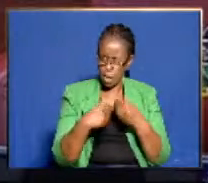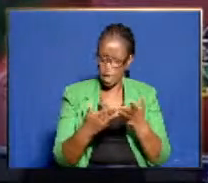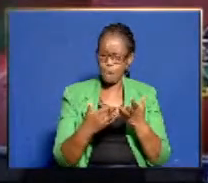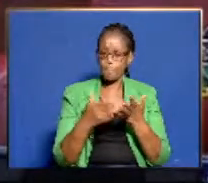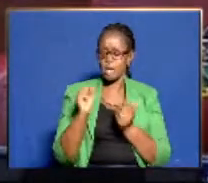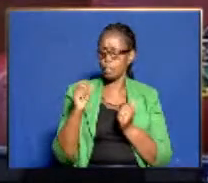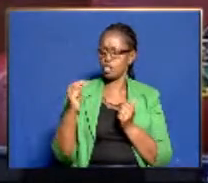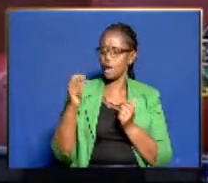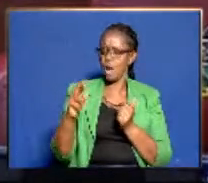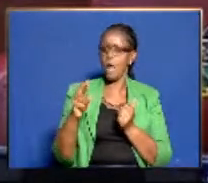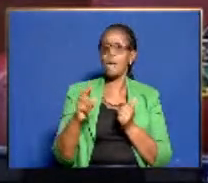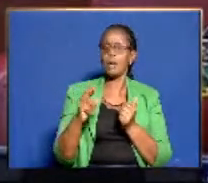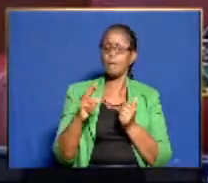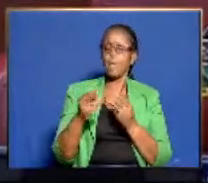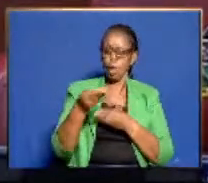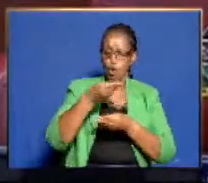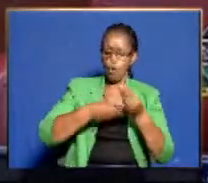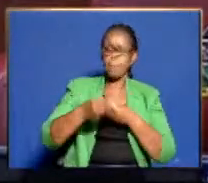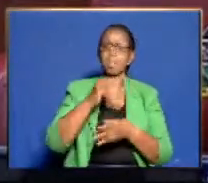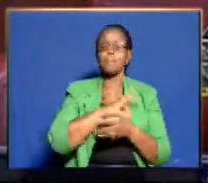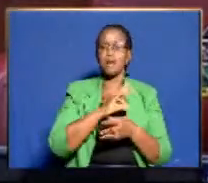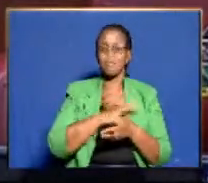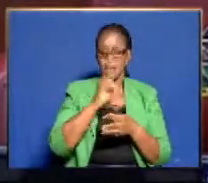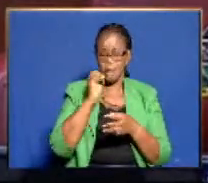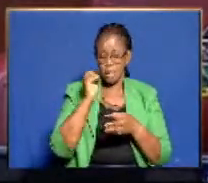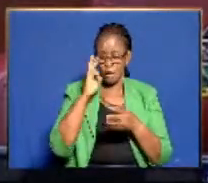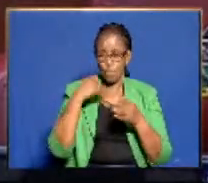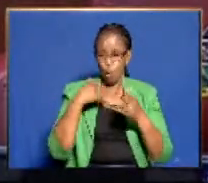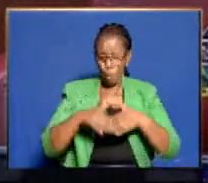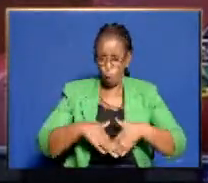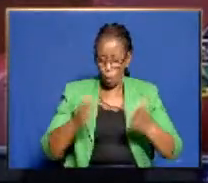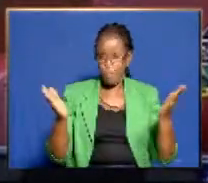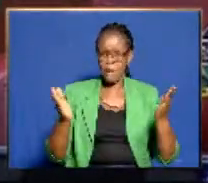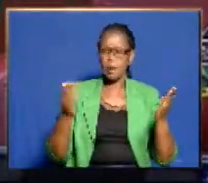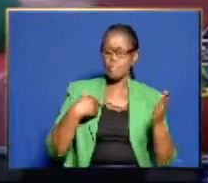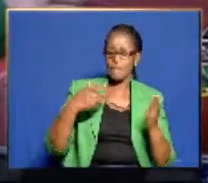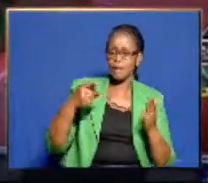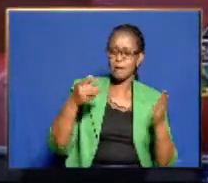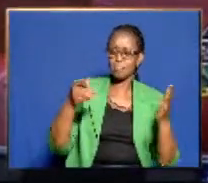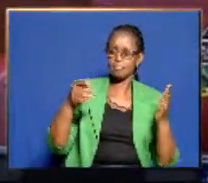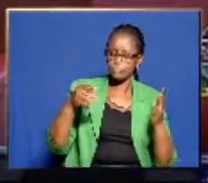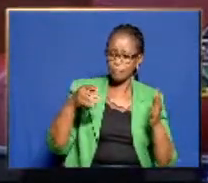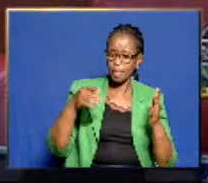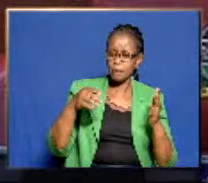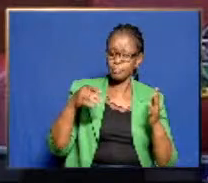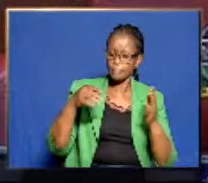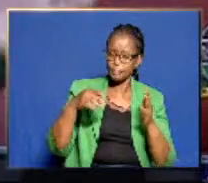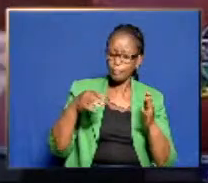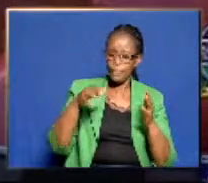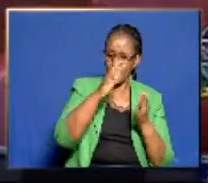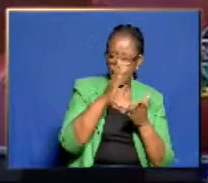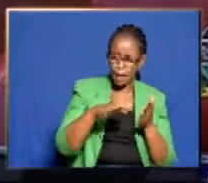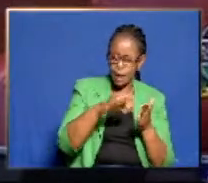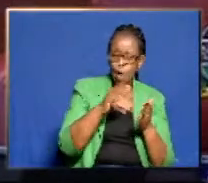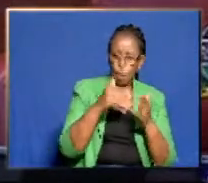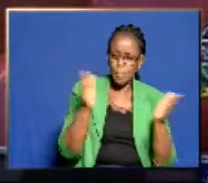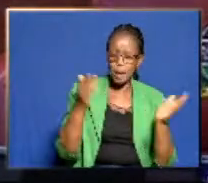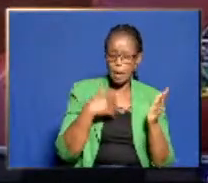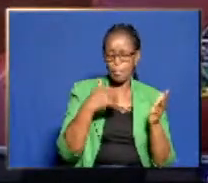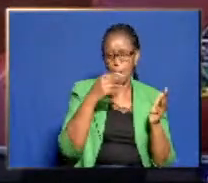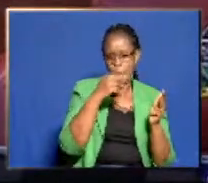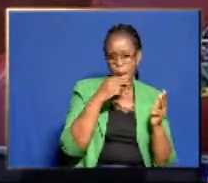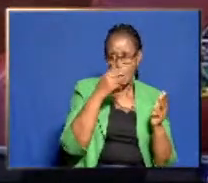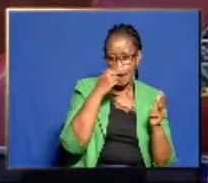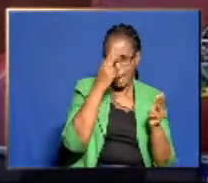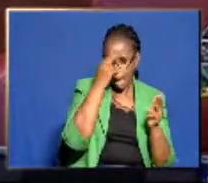by opening up the Great Lake region, opening up Narok and part of northern Tanzania, and opening